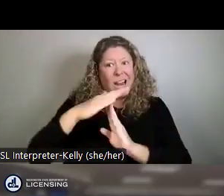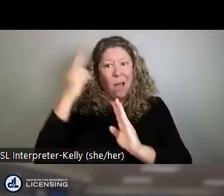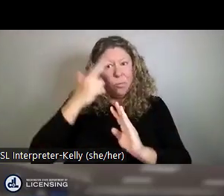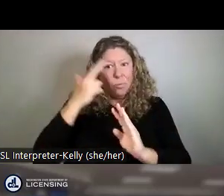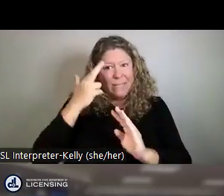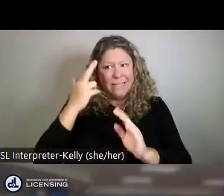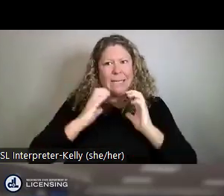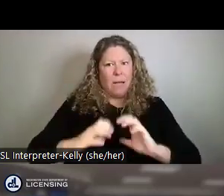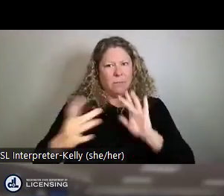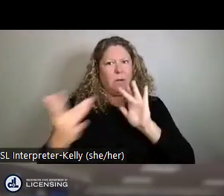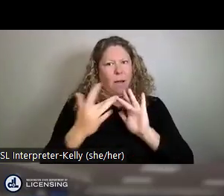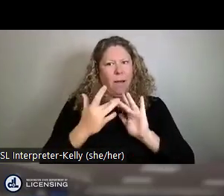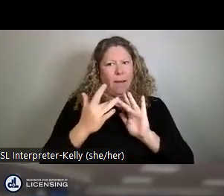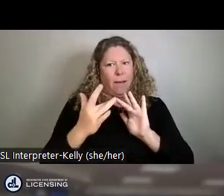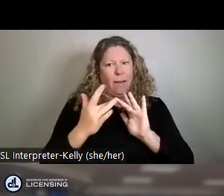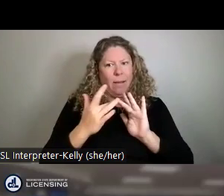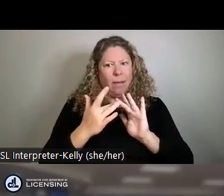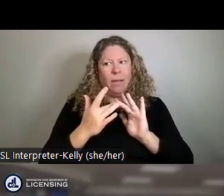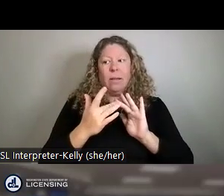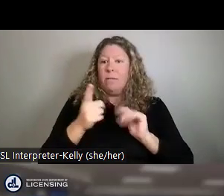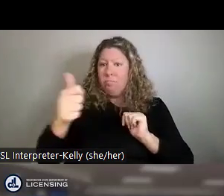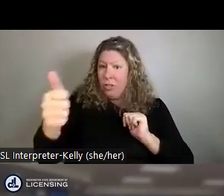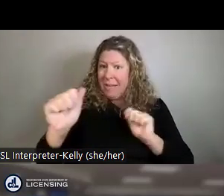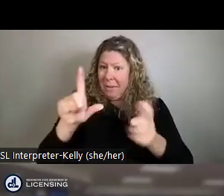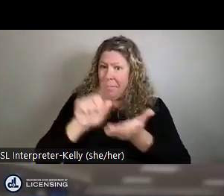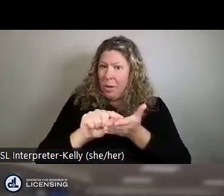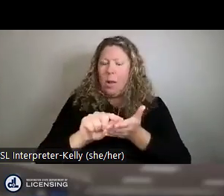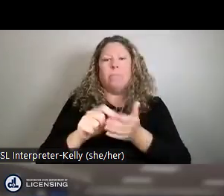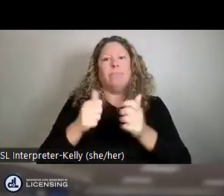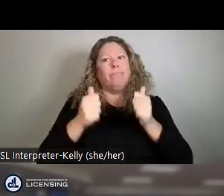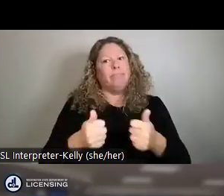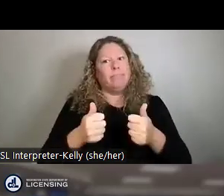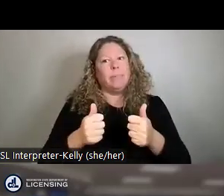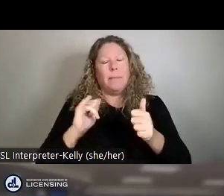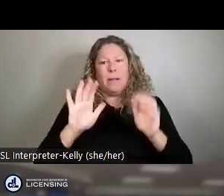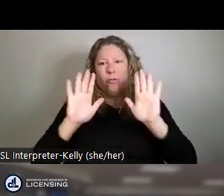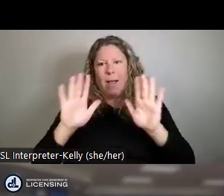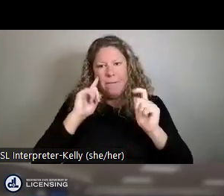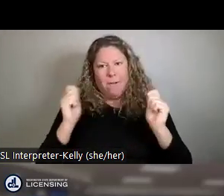making the print license feature more intuitive has been a big win for everyone.